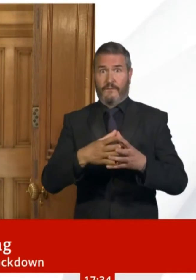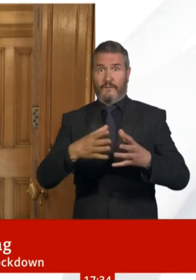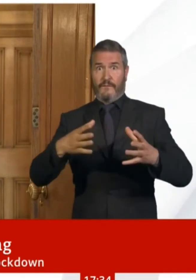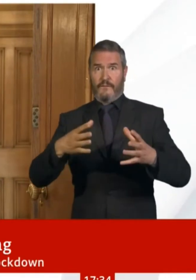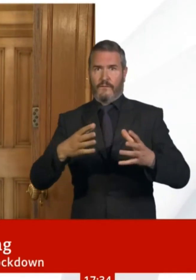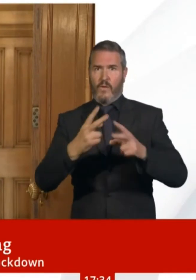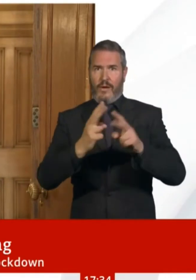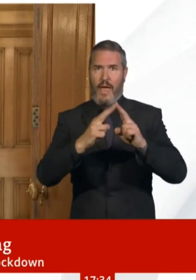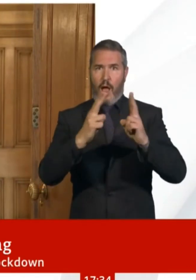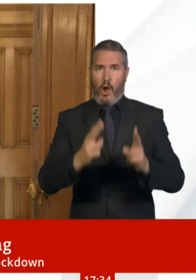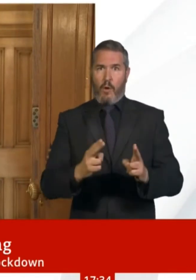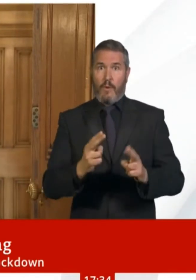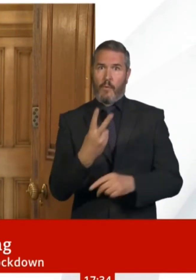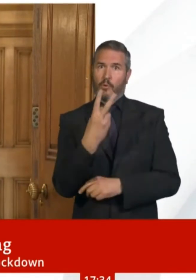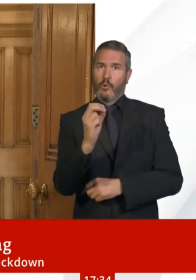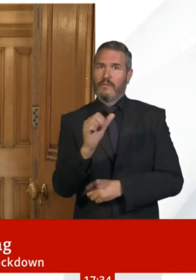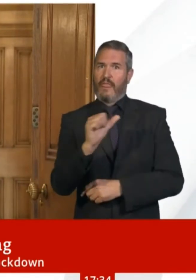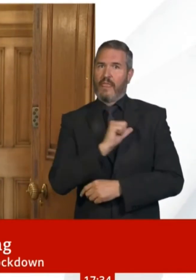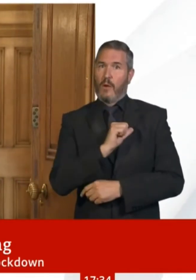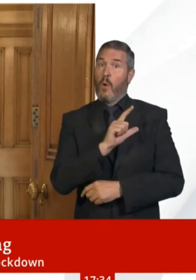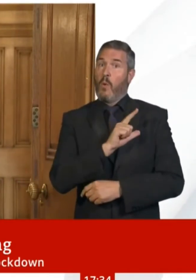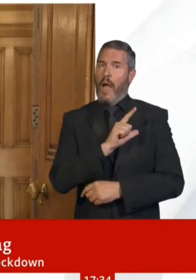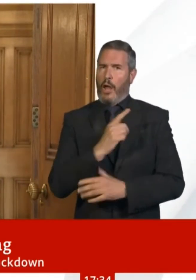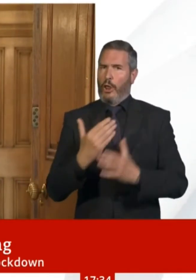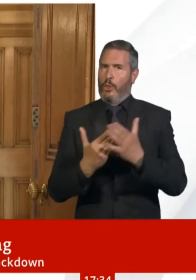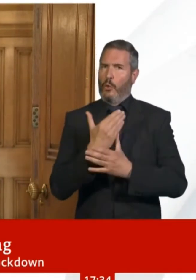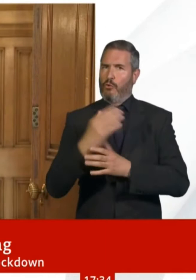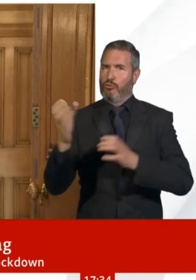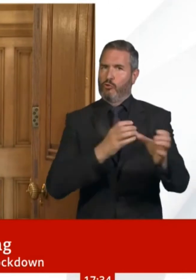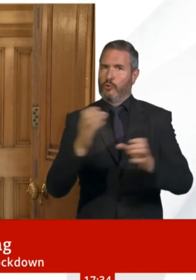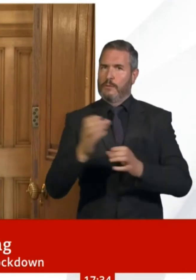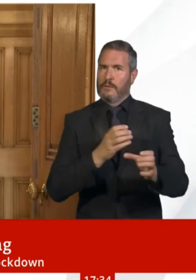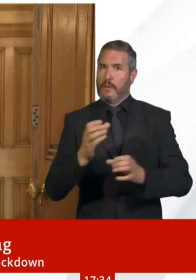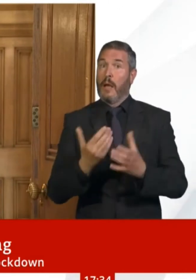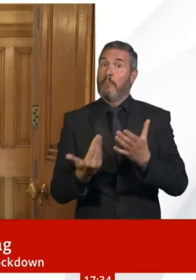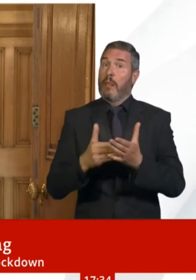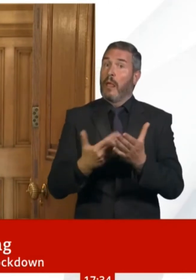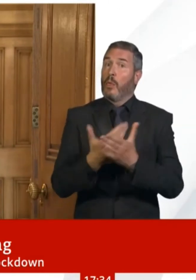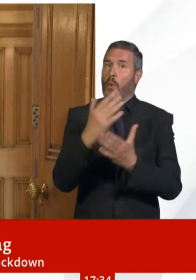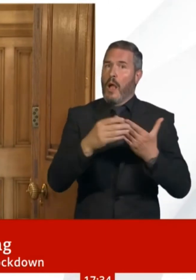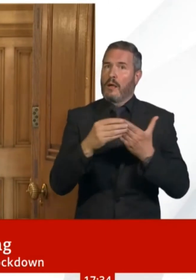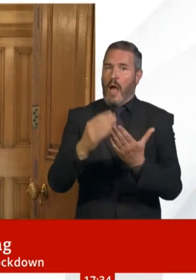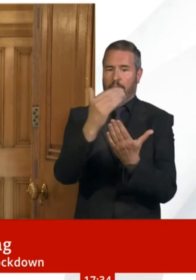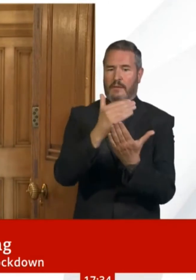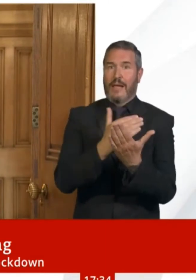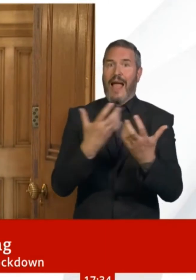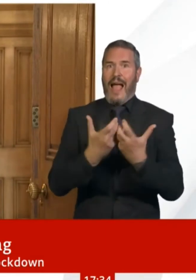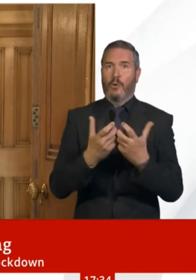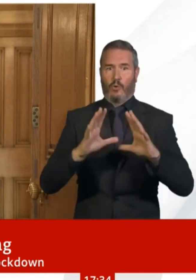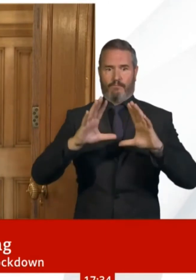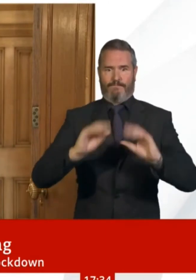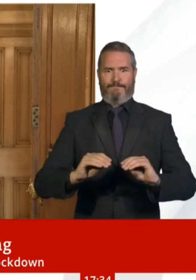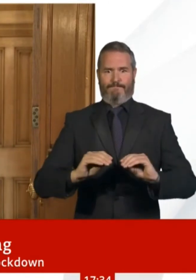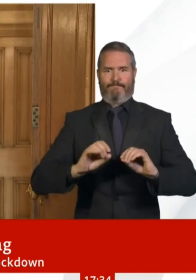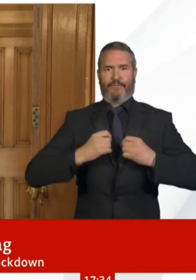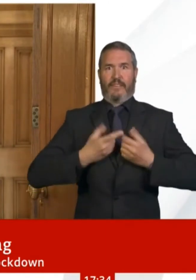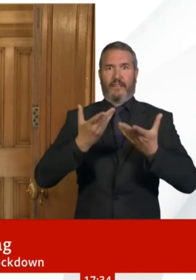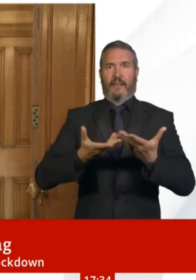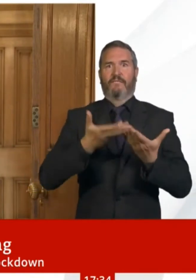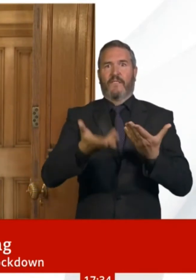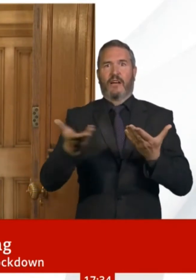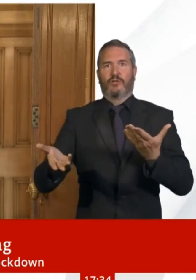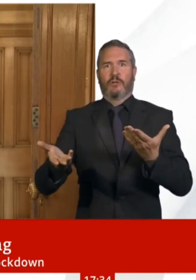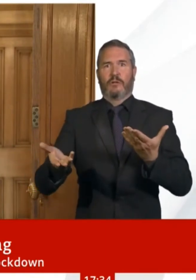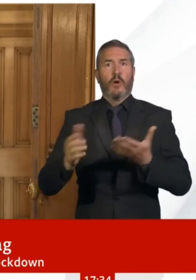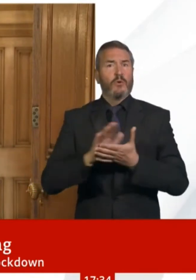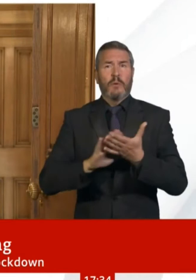care homes to 20,000 through a new recruitment campaign and new guidance to minimise the spread of the infection. So we recognise that the virus